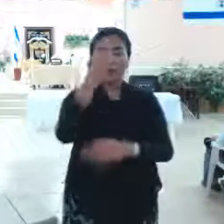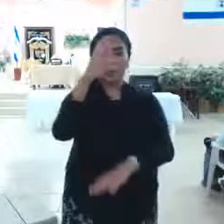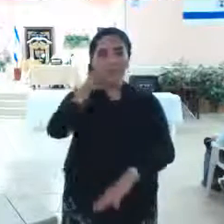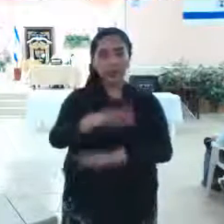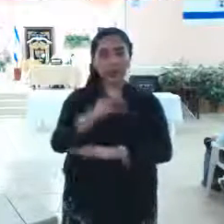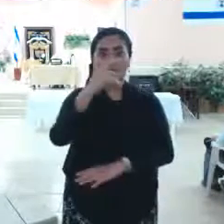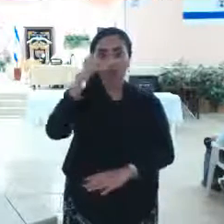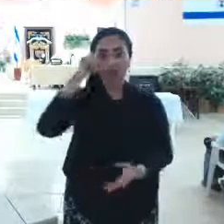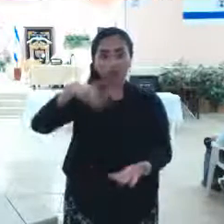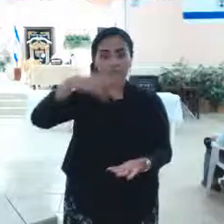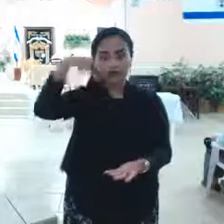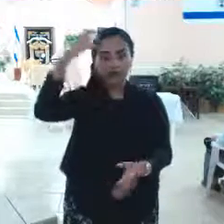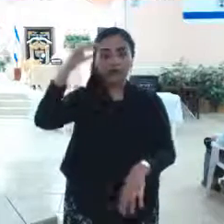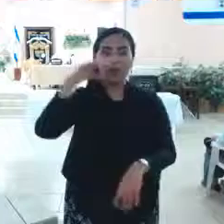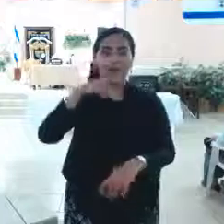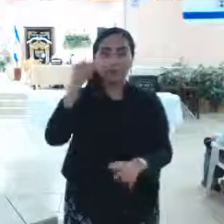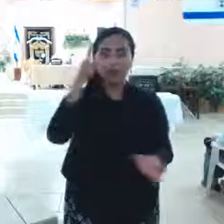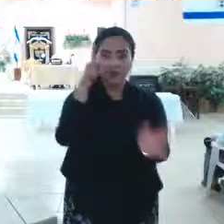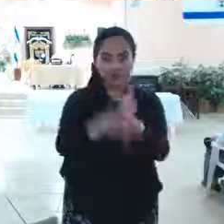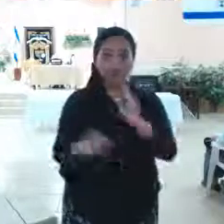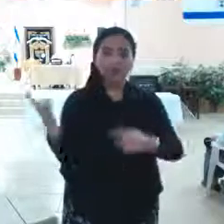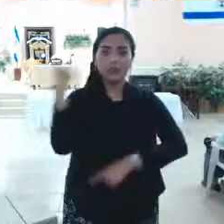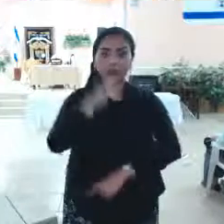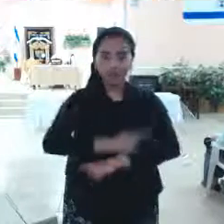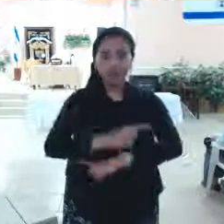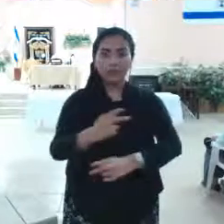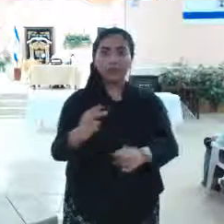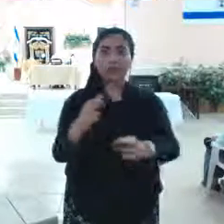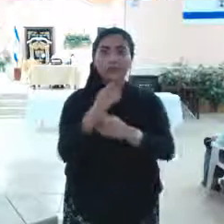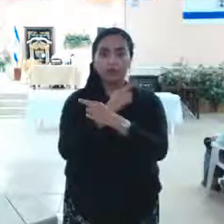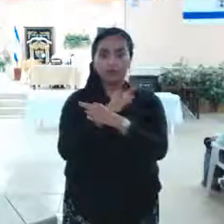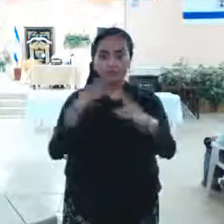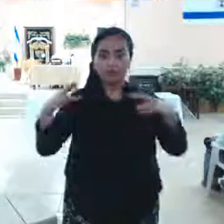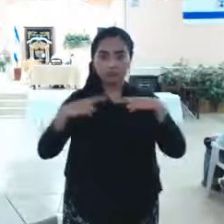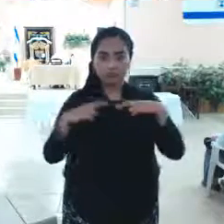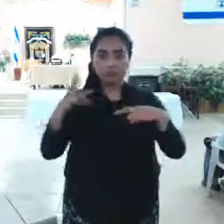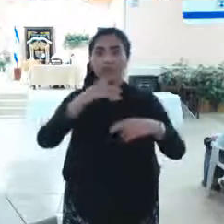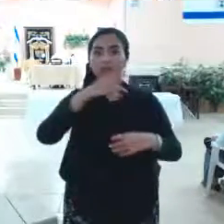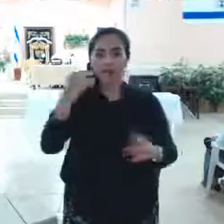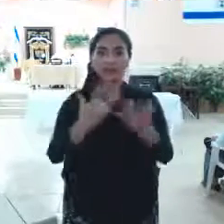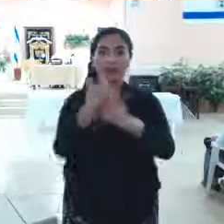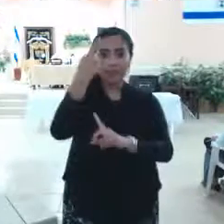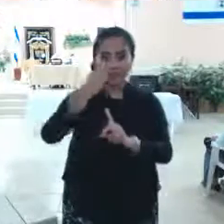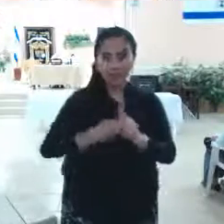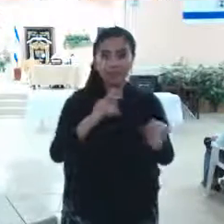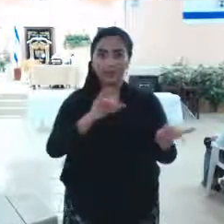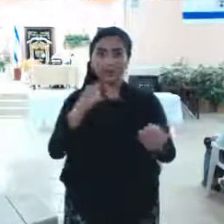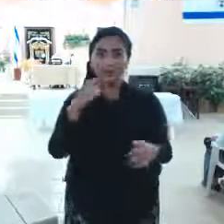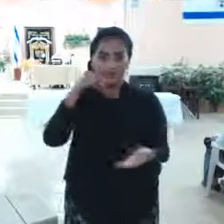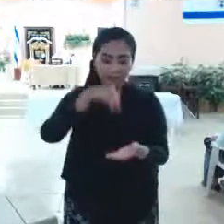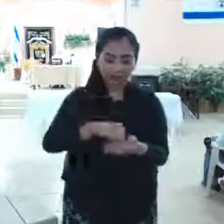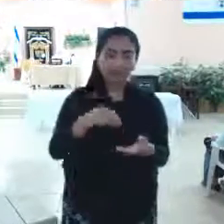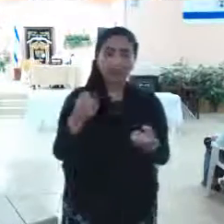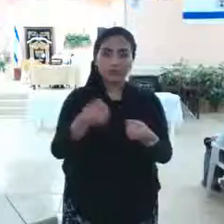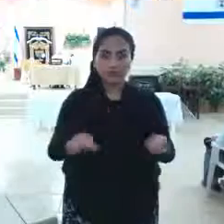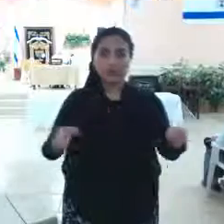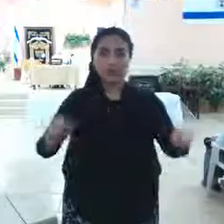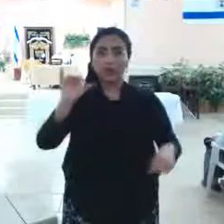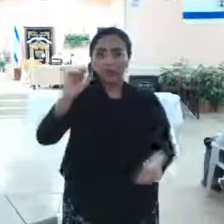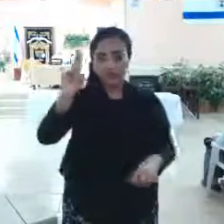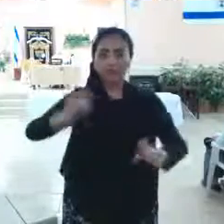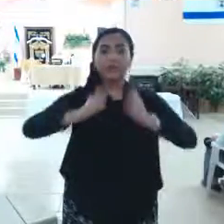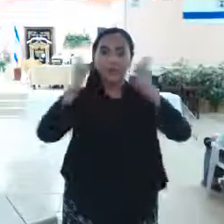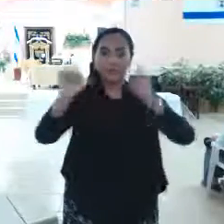los holocaustos de los días de reposo, Rosh Chodeshim y fiestas solemnes, como está escrito en la Torá de Yahweh.